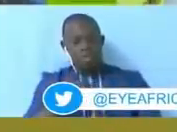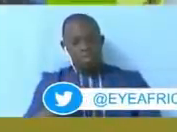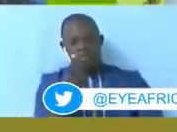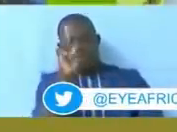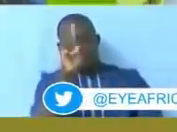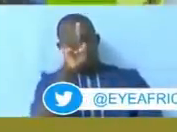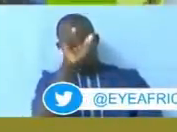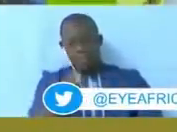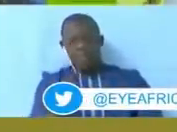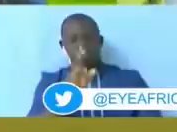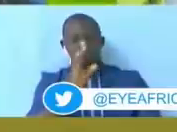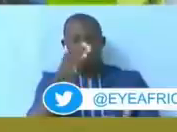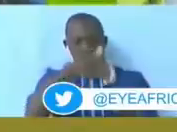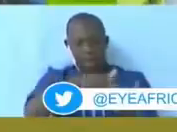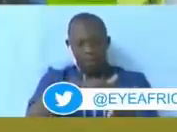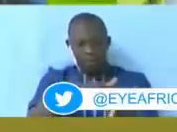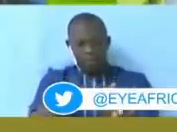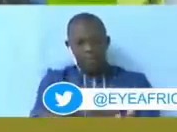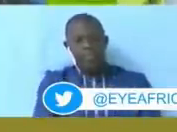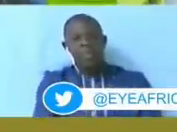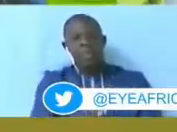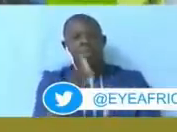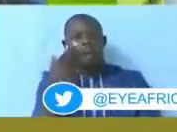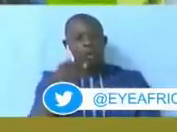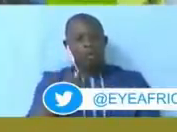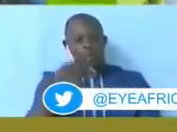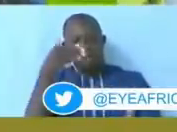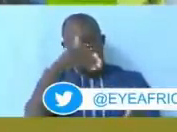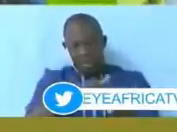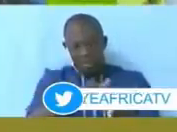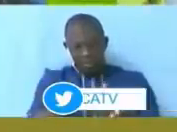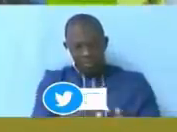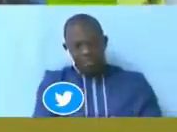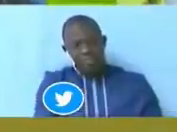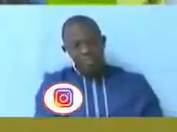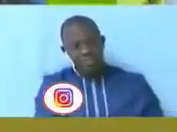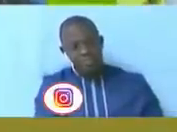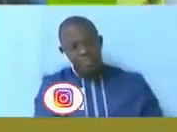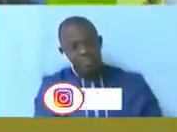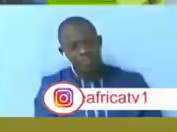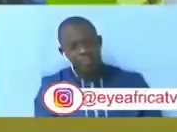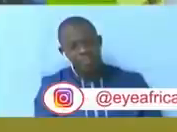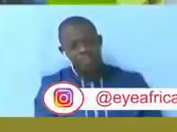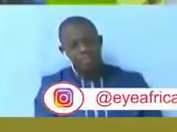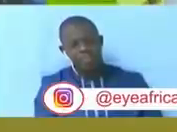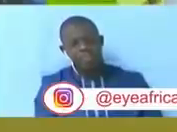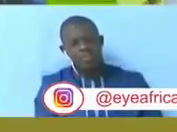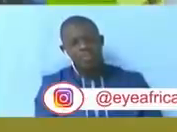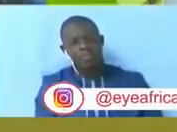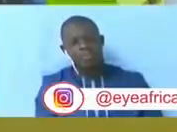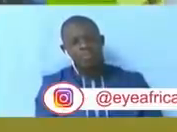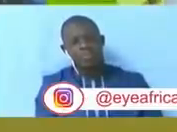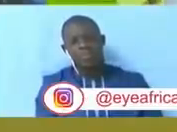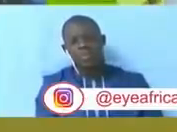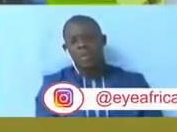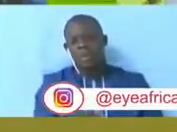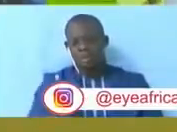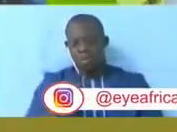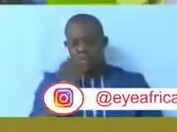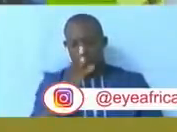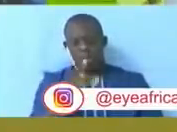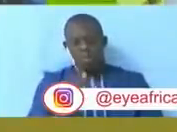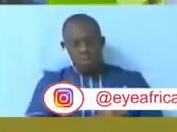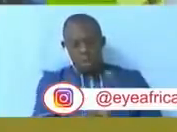Ntele keta mo folo de men furada dingira nyinto. When I reached, birim furada. They said we were supposed to wait under a tree.